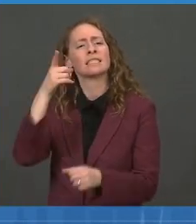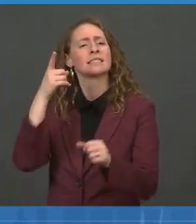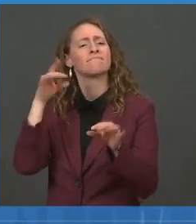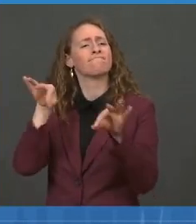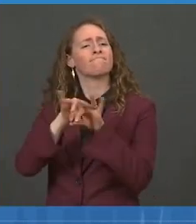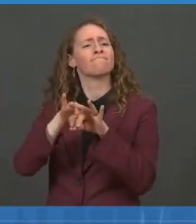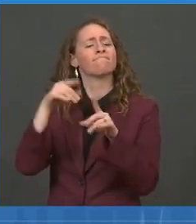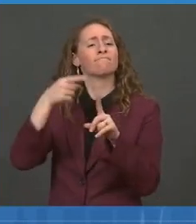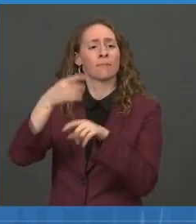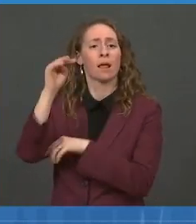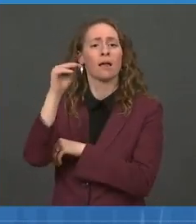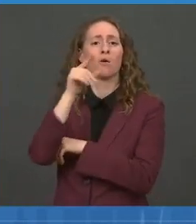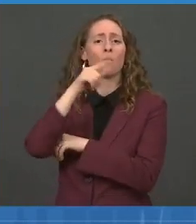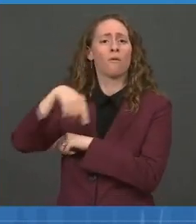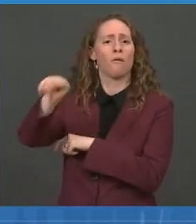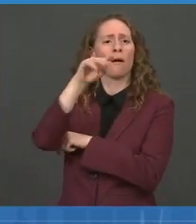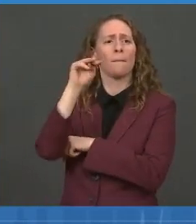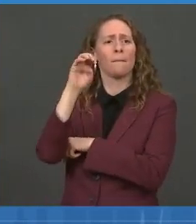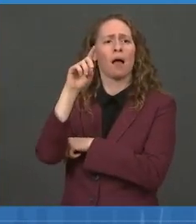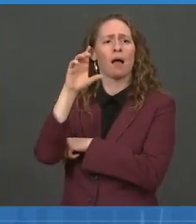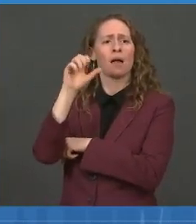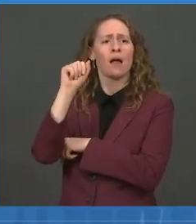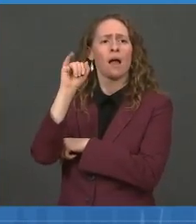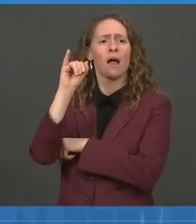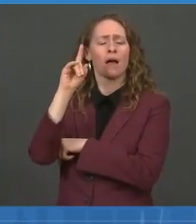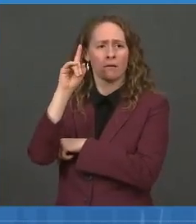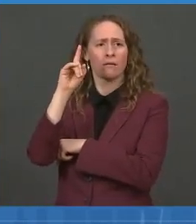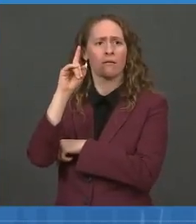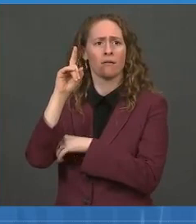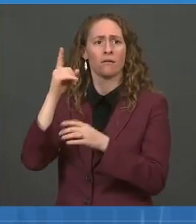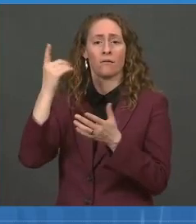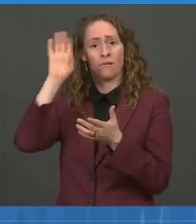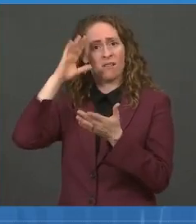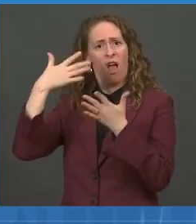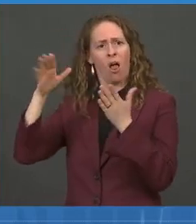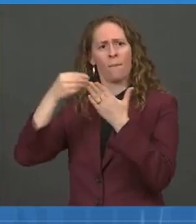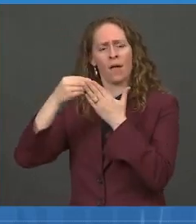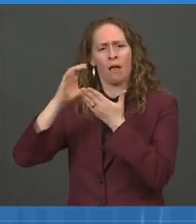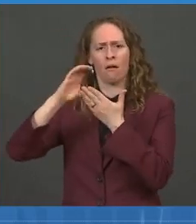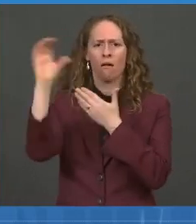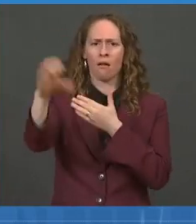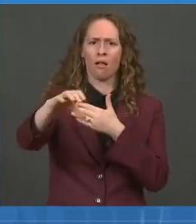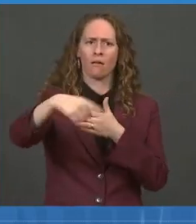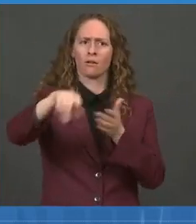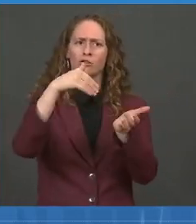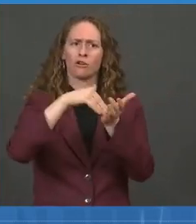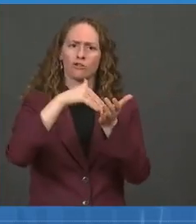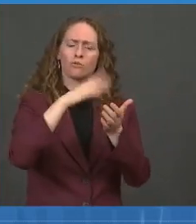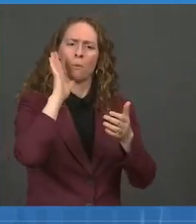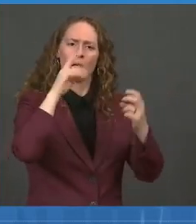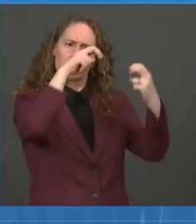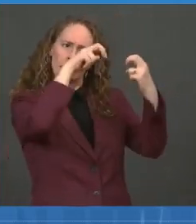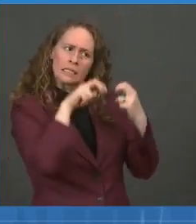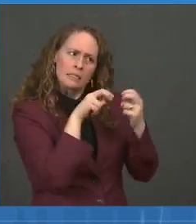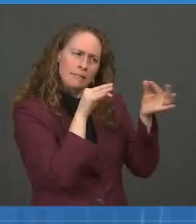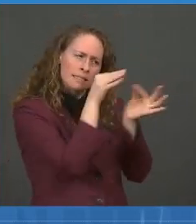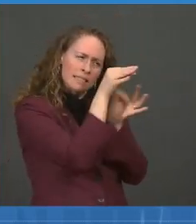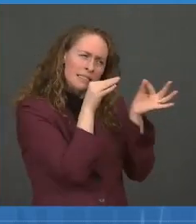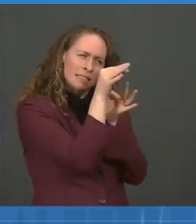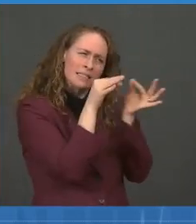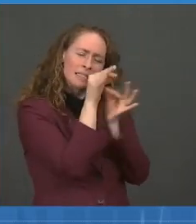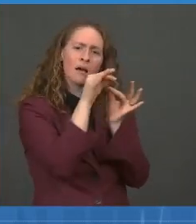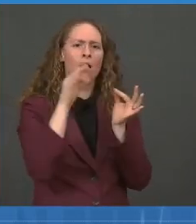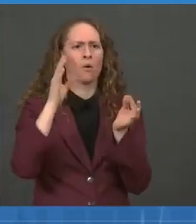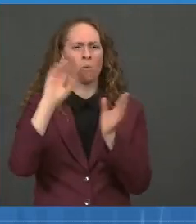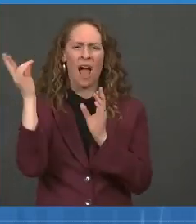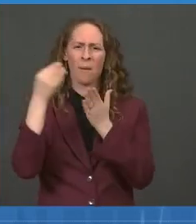healthcare providers to talk to families about the importance of vaccines for kids. This is a move that will be backed by 100% federal